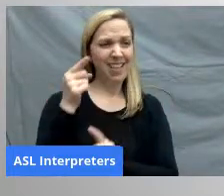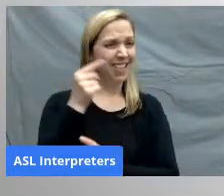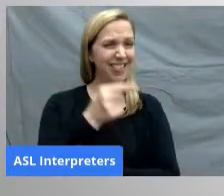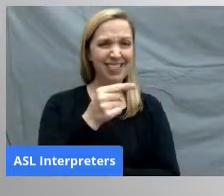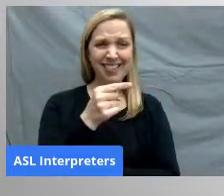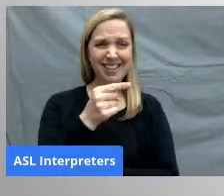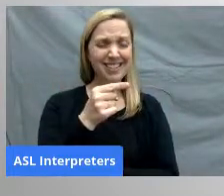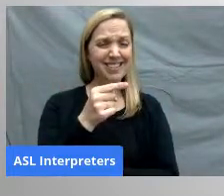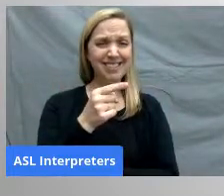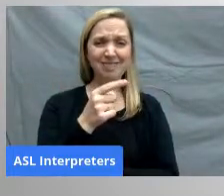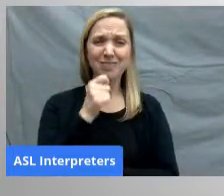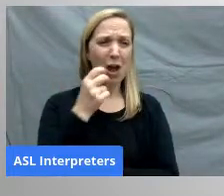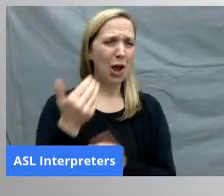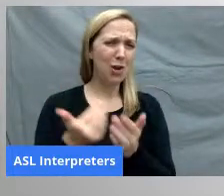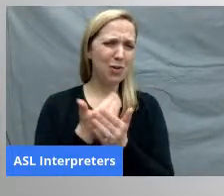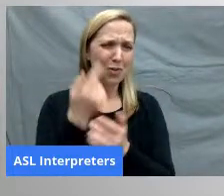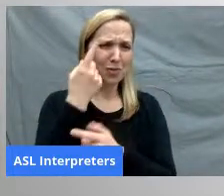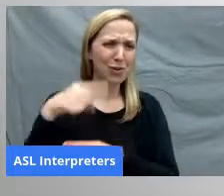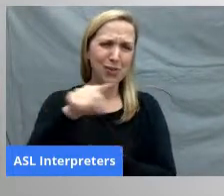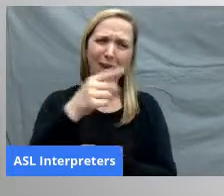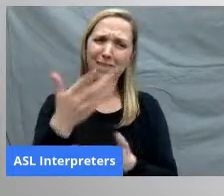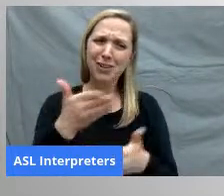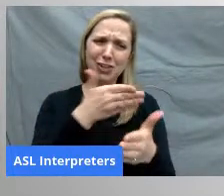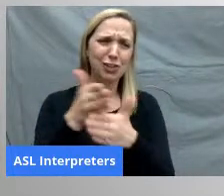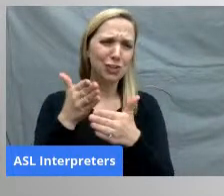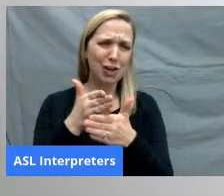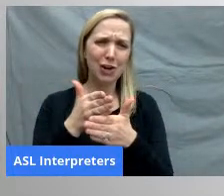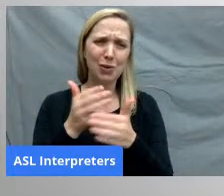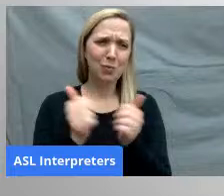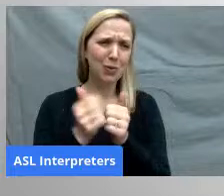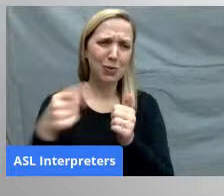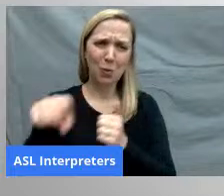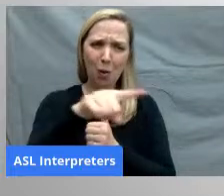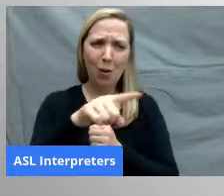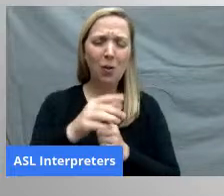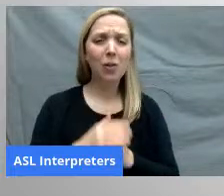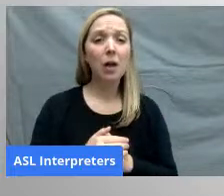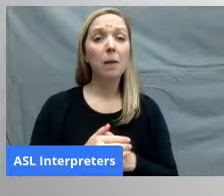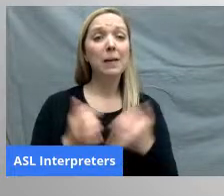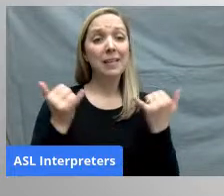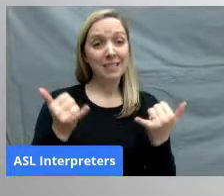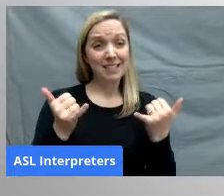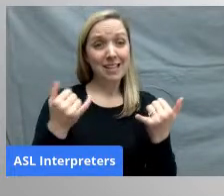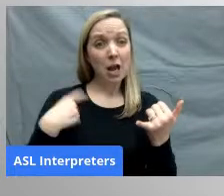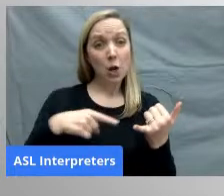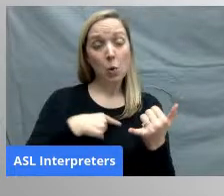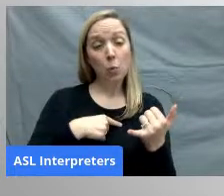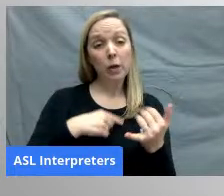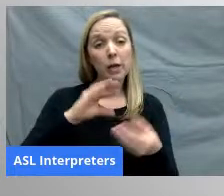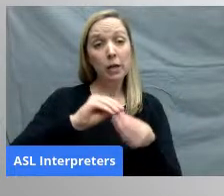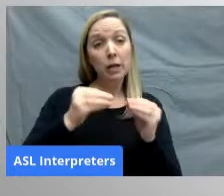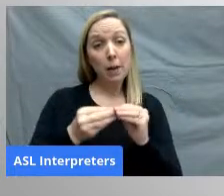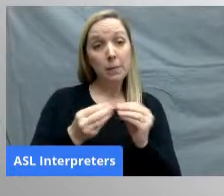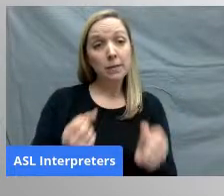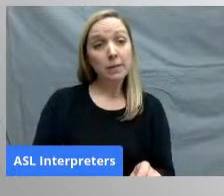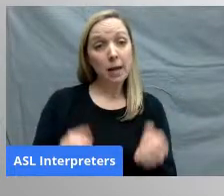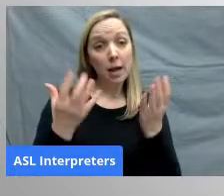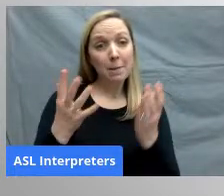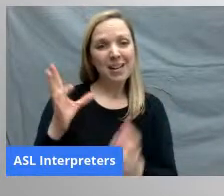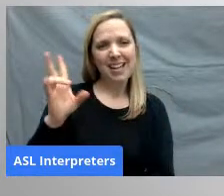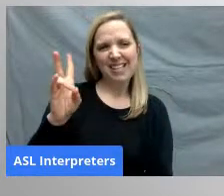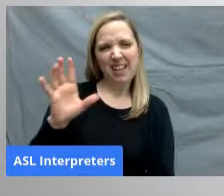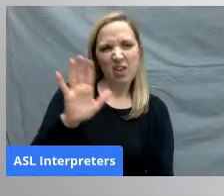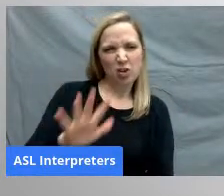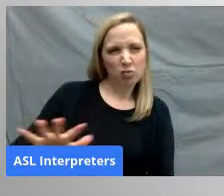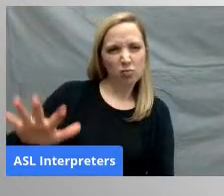I've shared it with you before. However, just to point out today, we are in the 700s, and we have been for the last few days